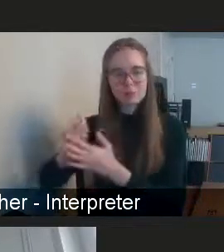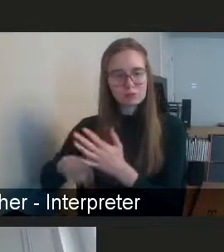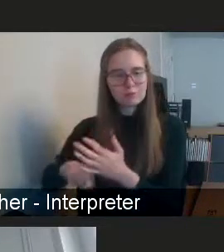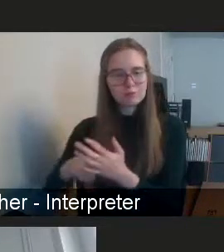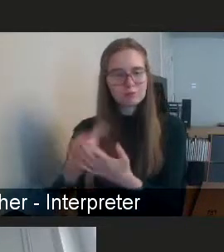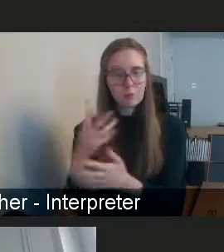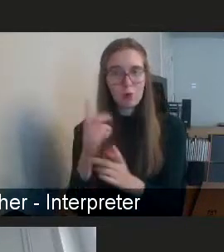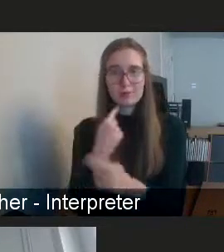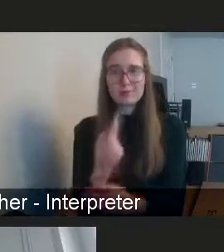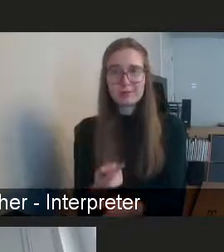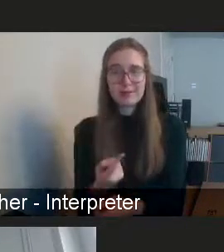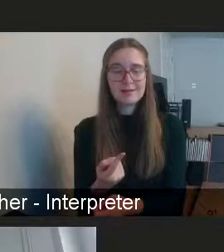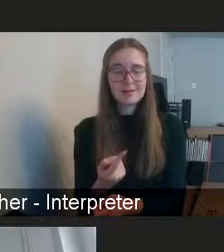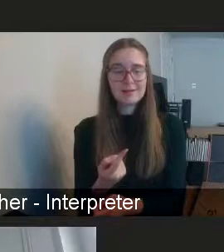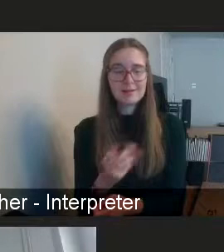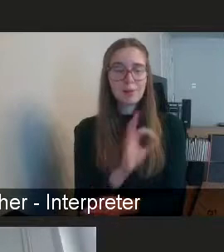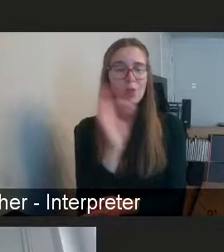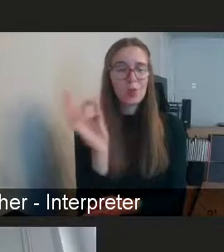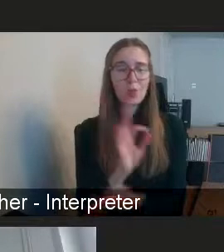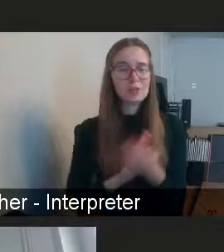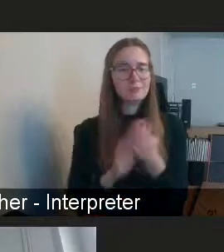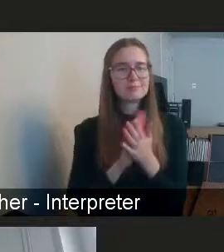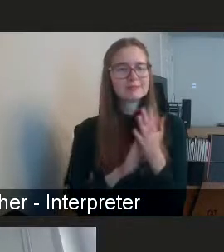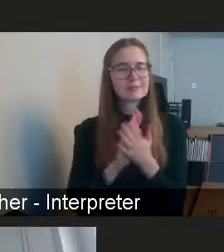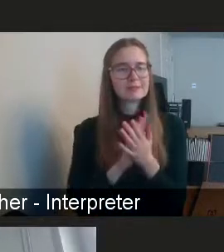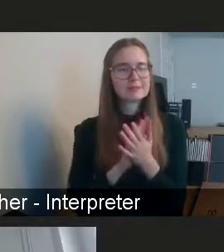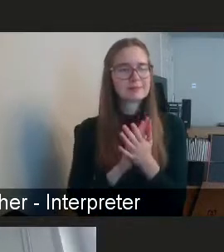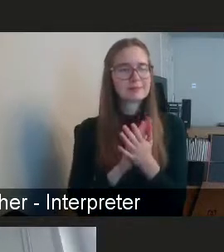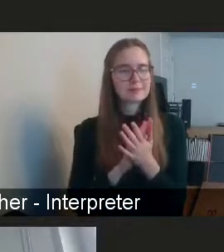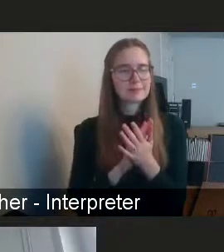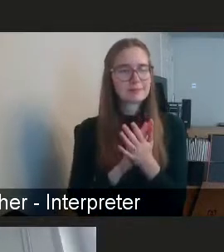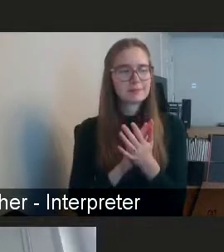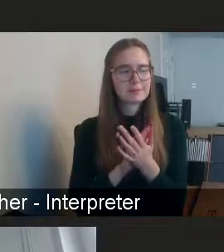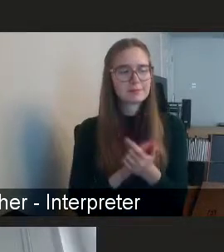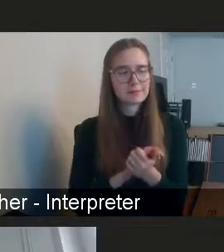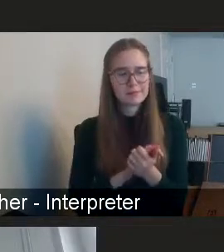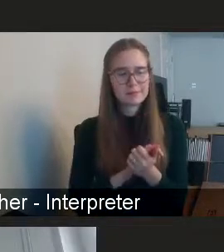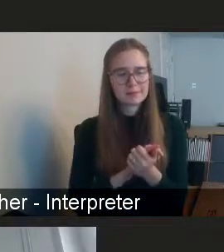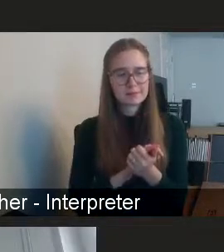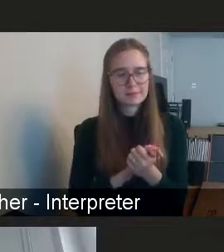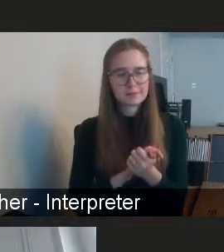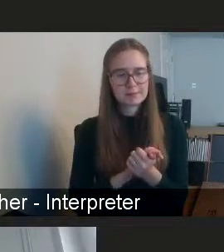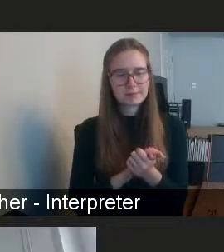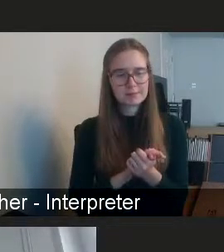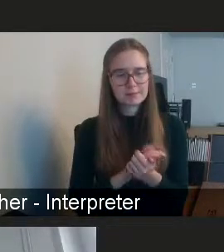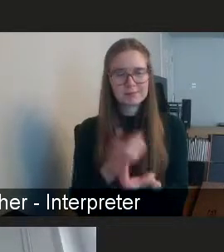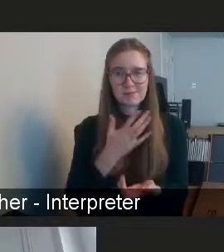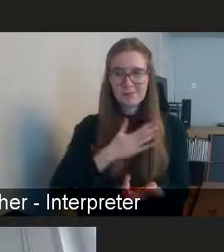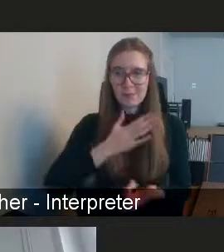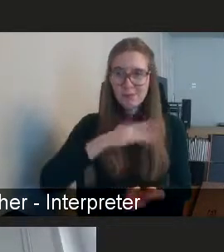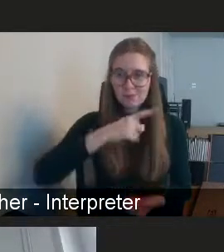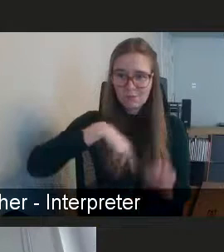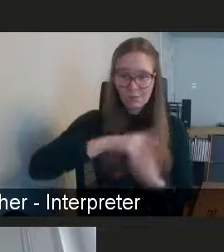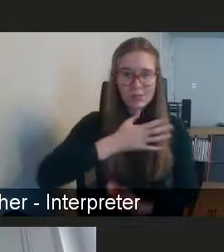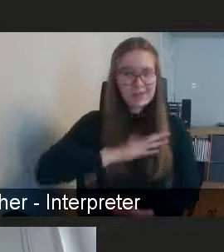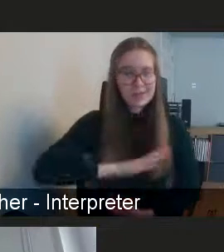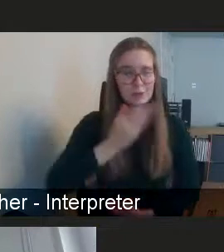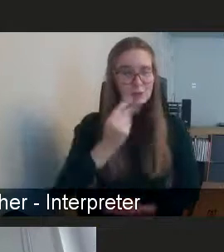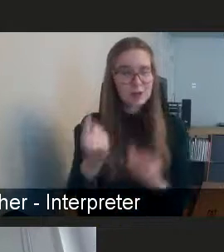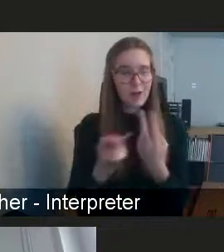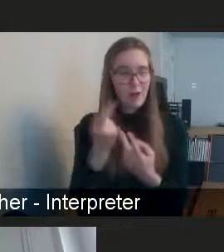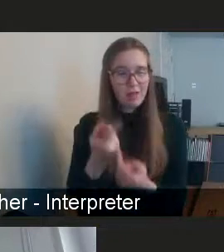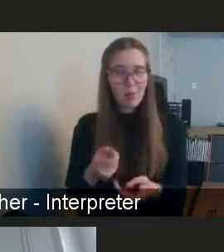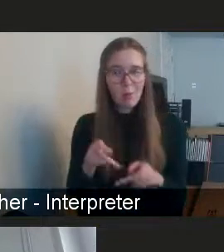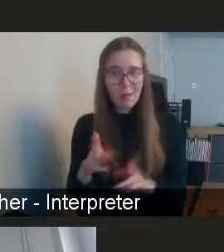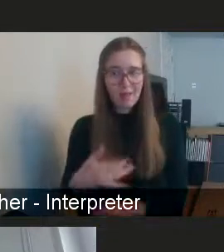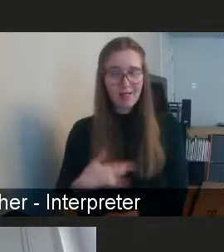out. And the question then comes is that why do we need to use the other way of life? And it's